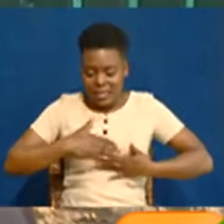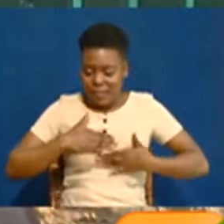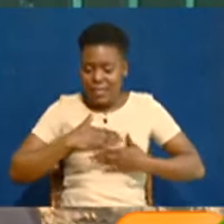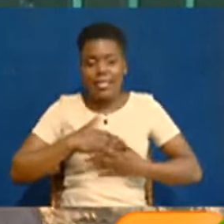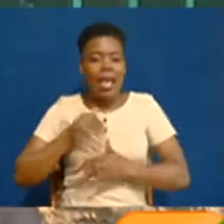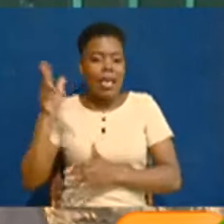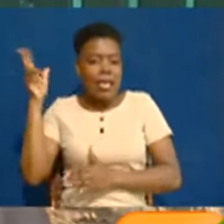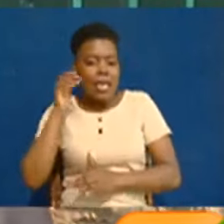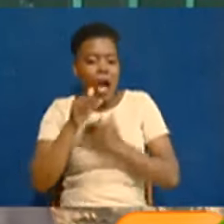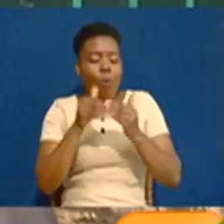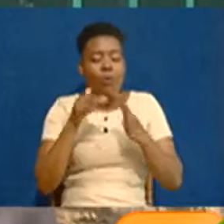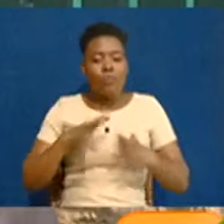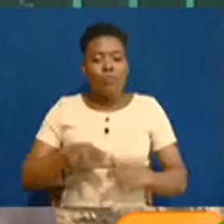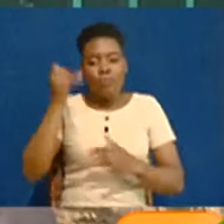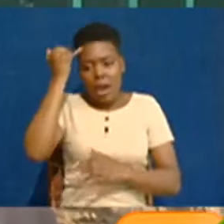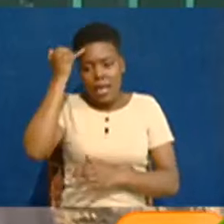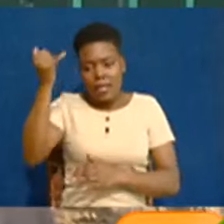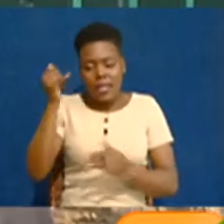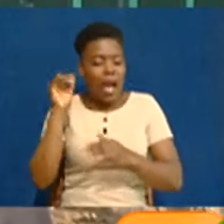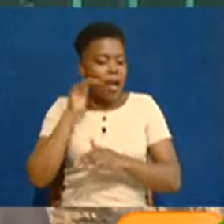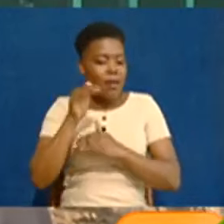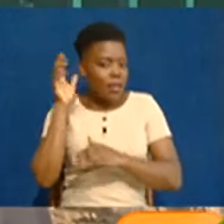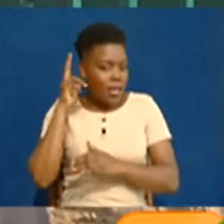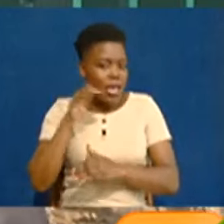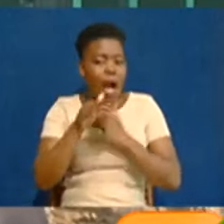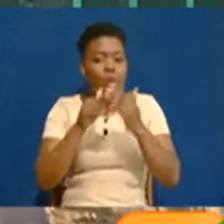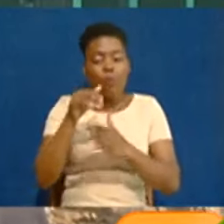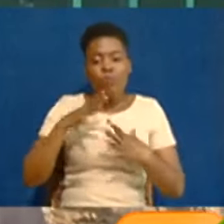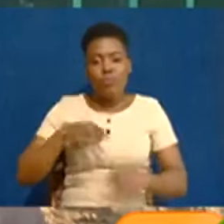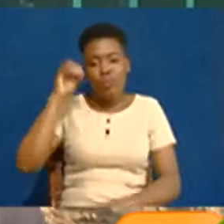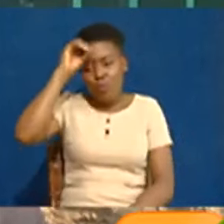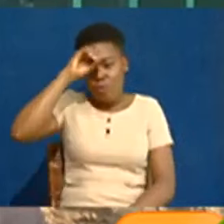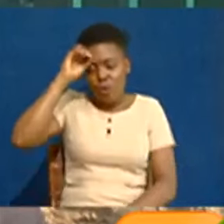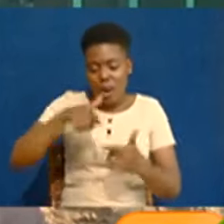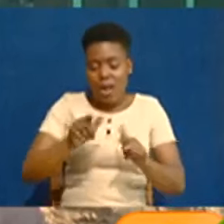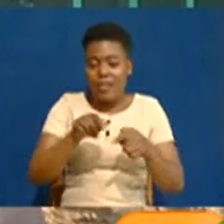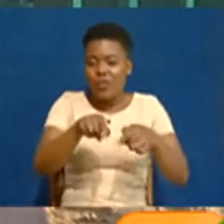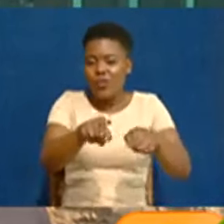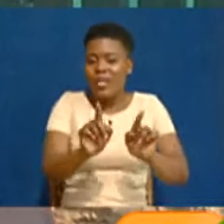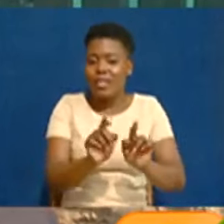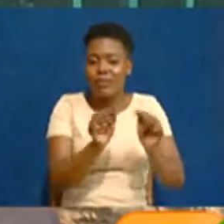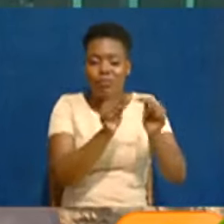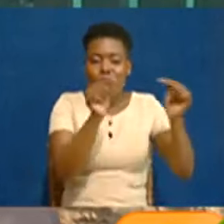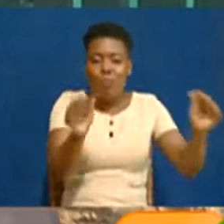hear, but hearing what is being said and allowing yourself to be